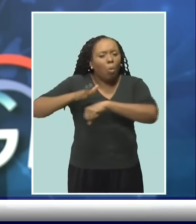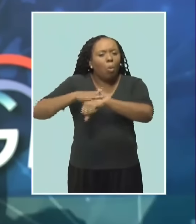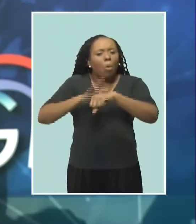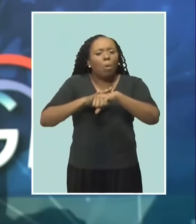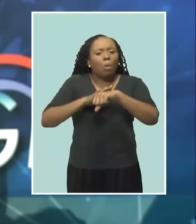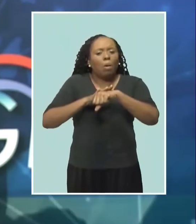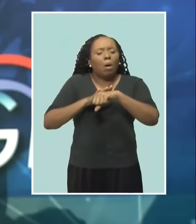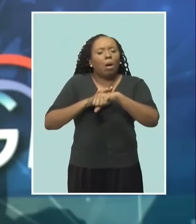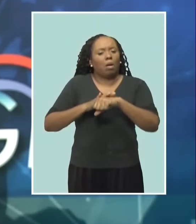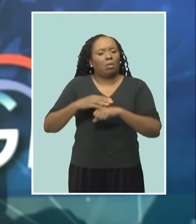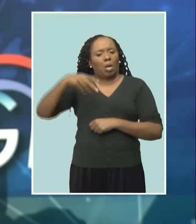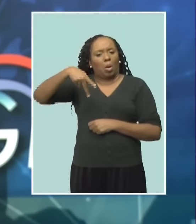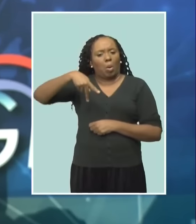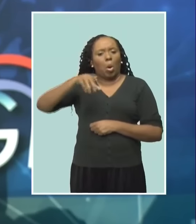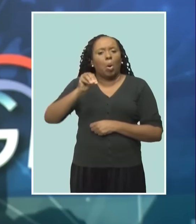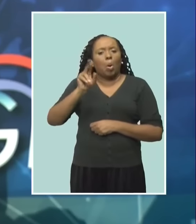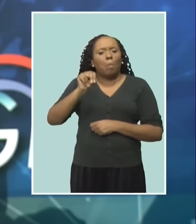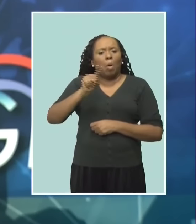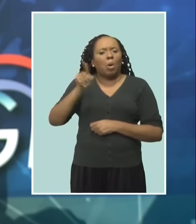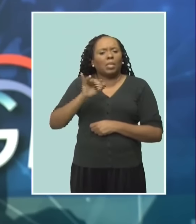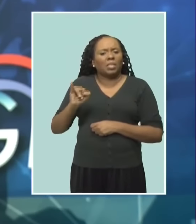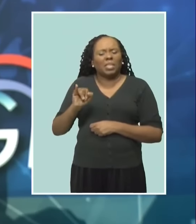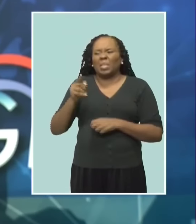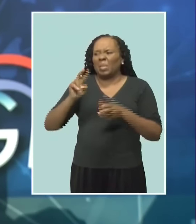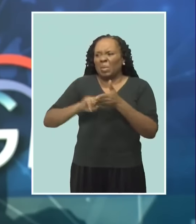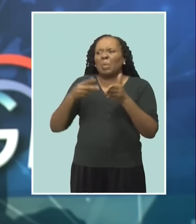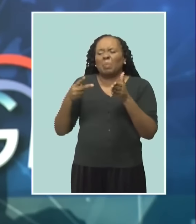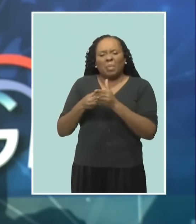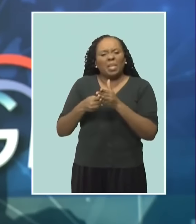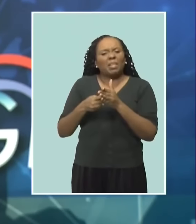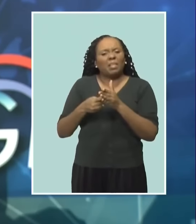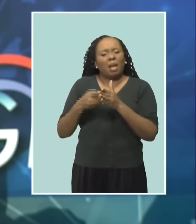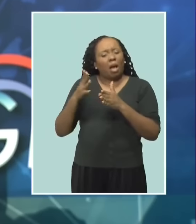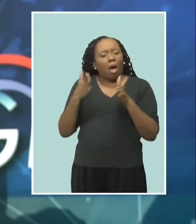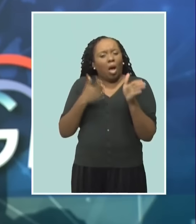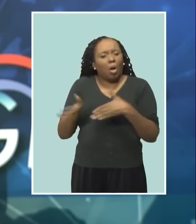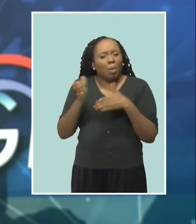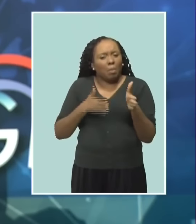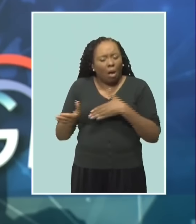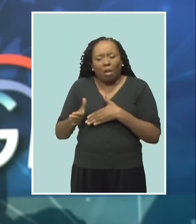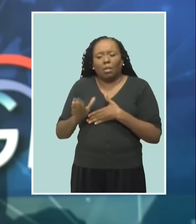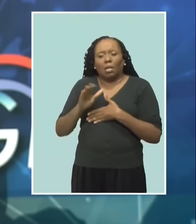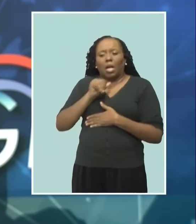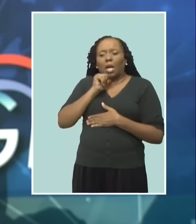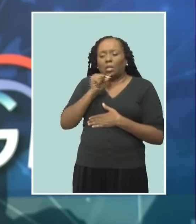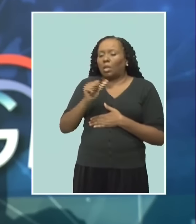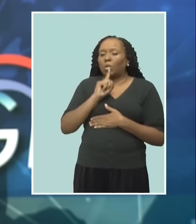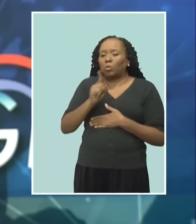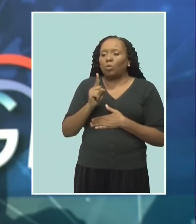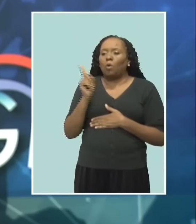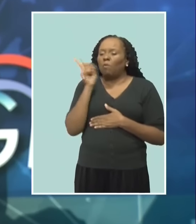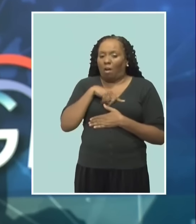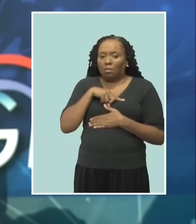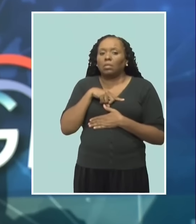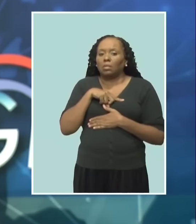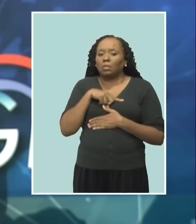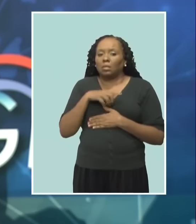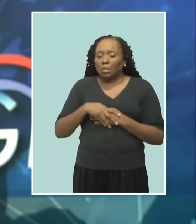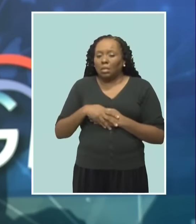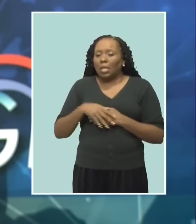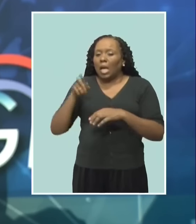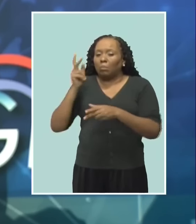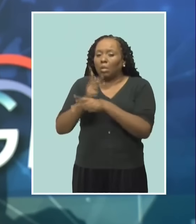schemes as a recently registered business is investigated by the authorities. While not mentioning a specific business, the Central